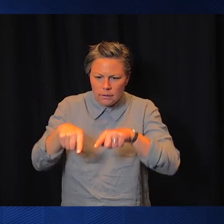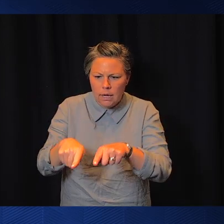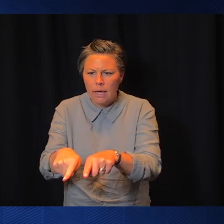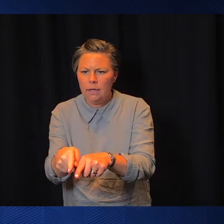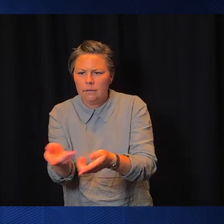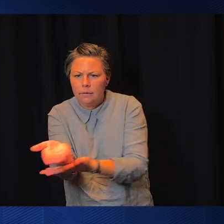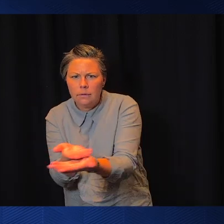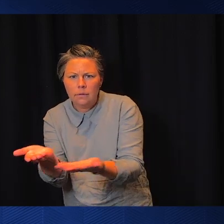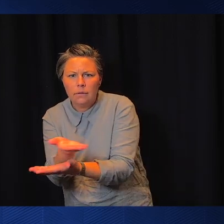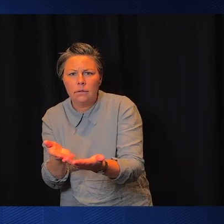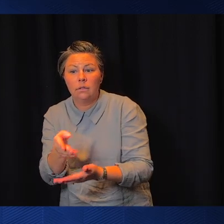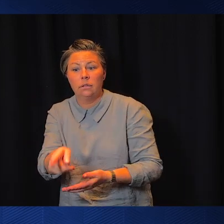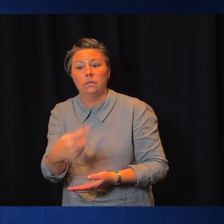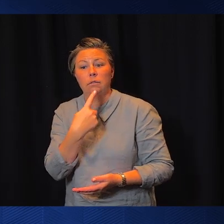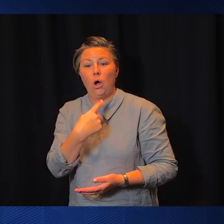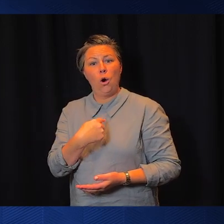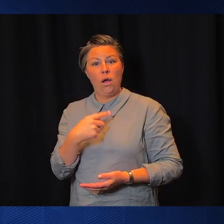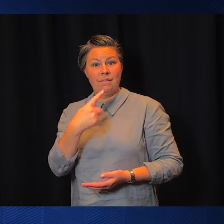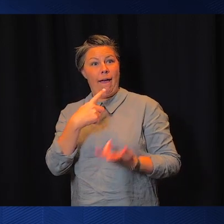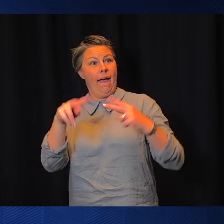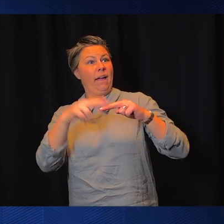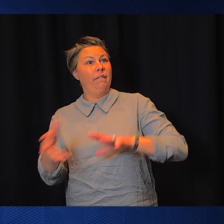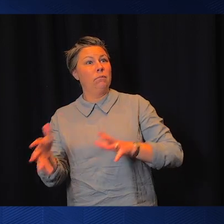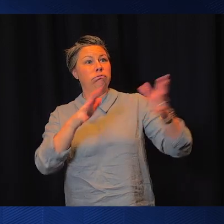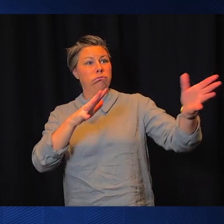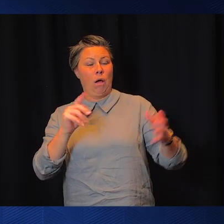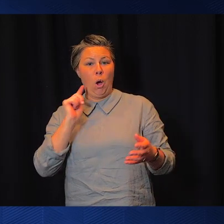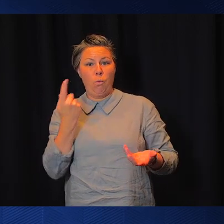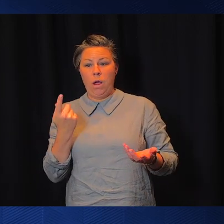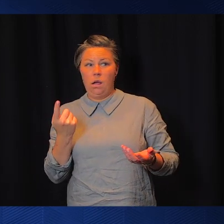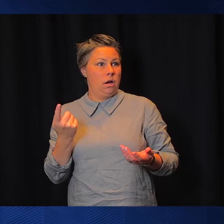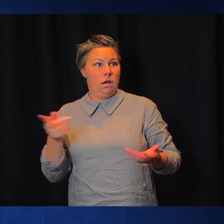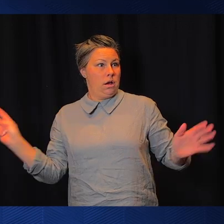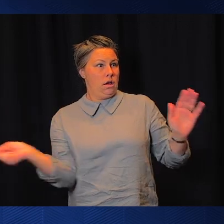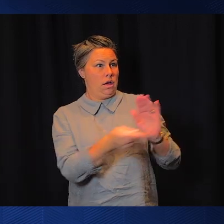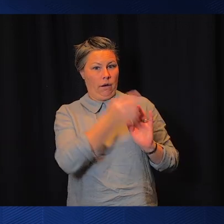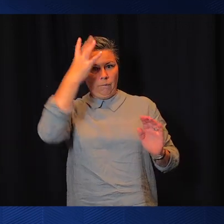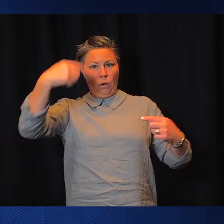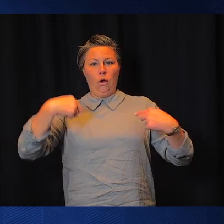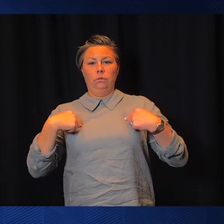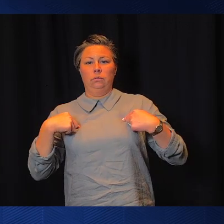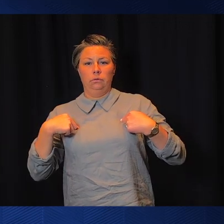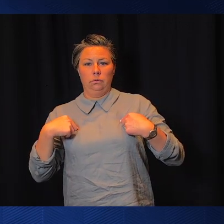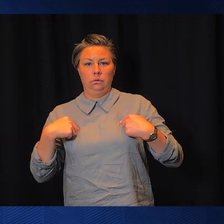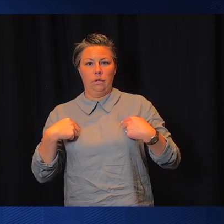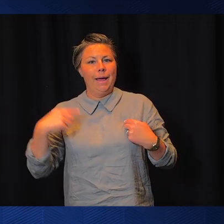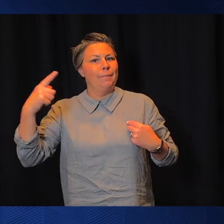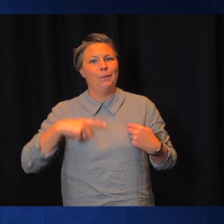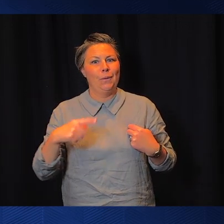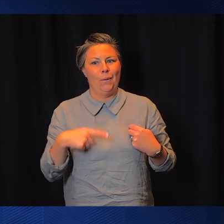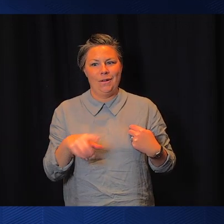that they are likely to be left behind evacuation in disasters due to lack